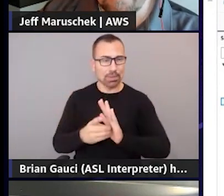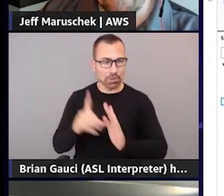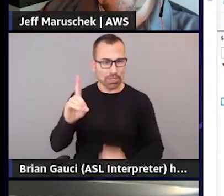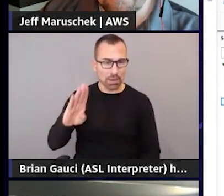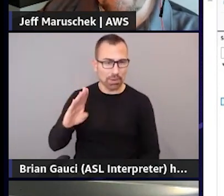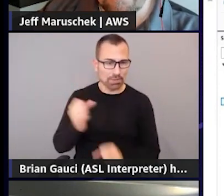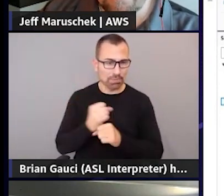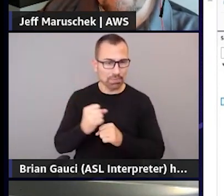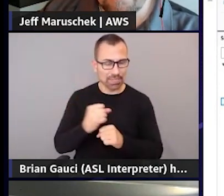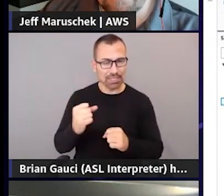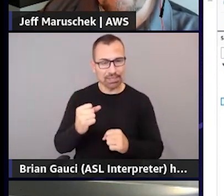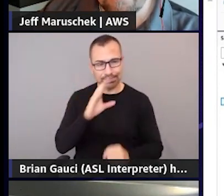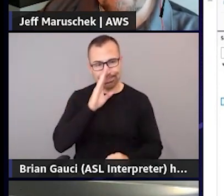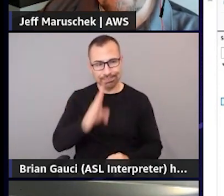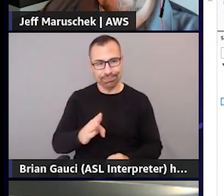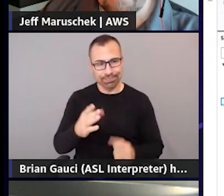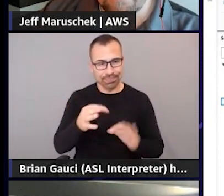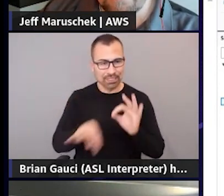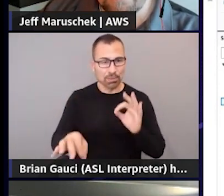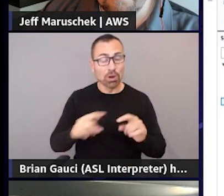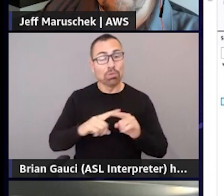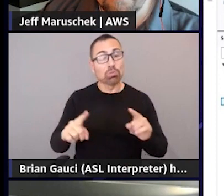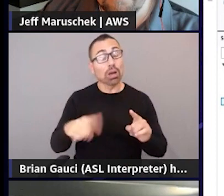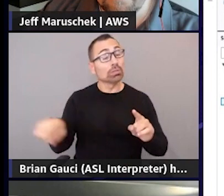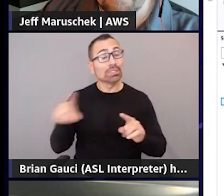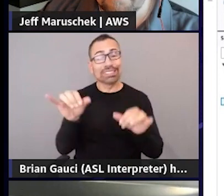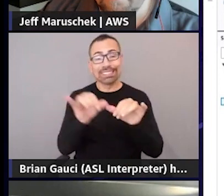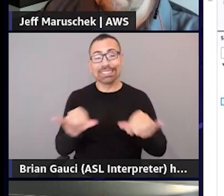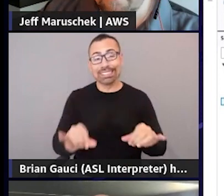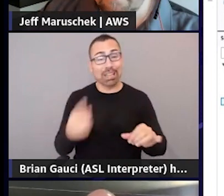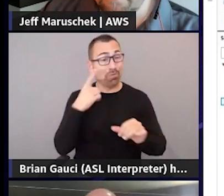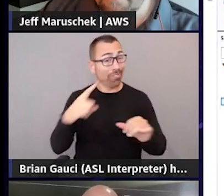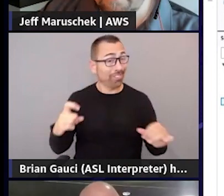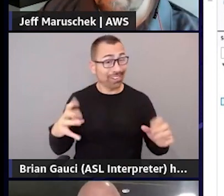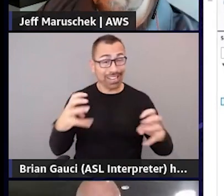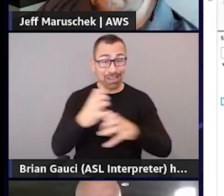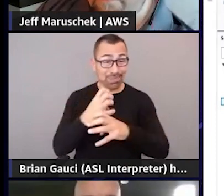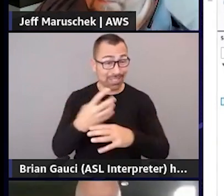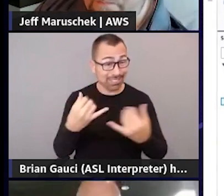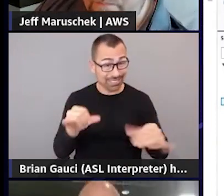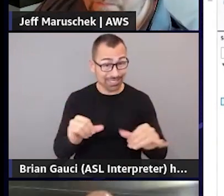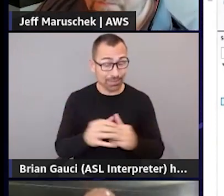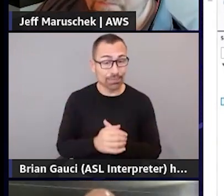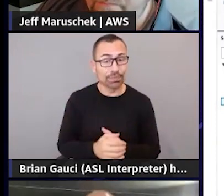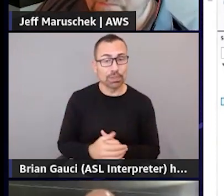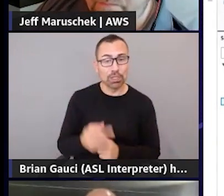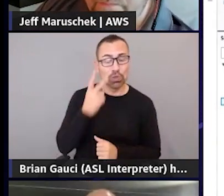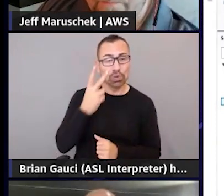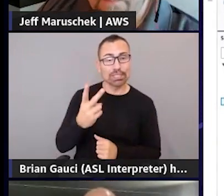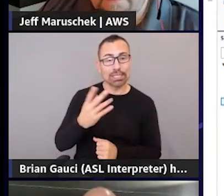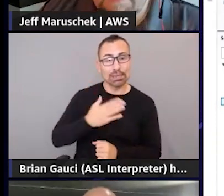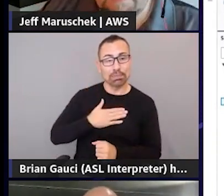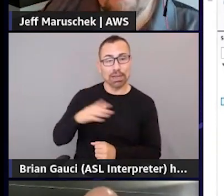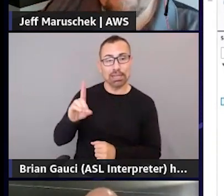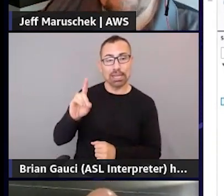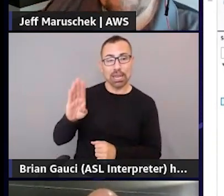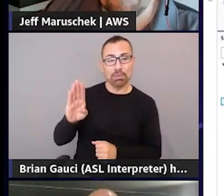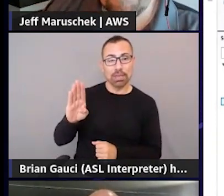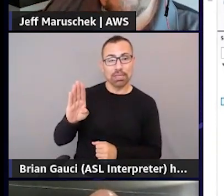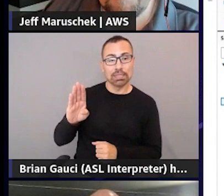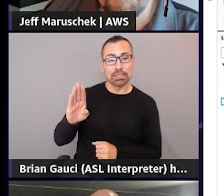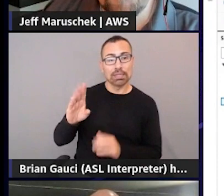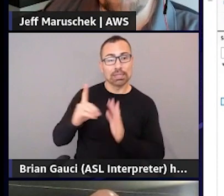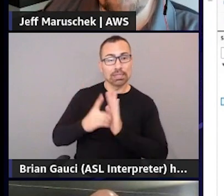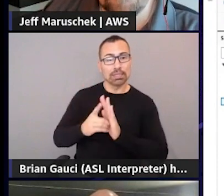but the same thing holds for much more complex ones. Overall, you can see in my demo database here, we've got a number